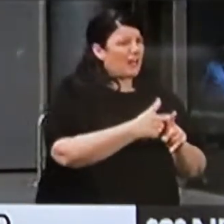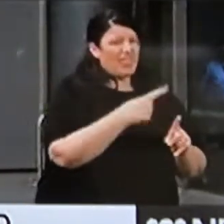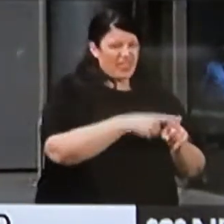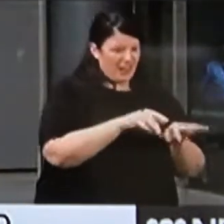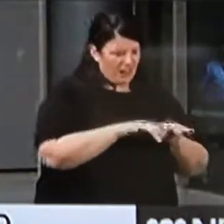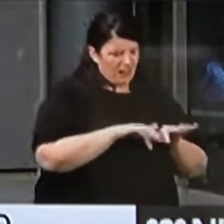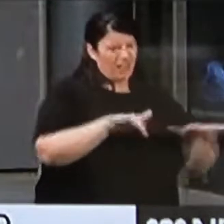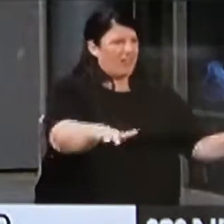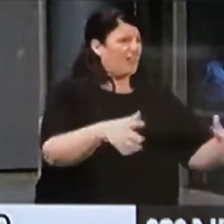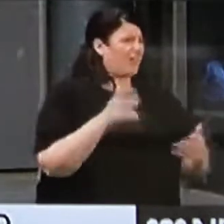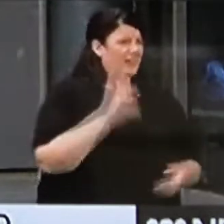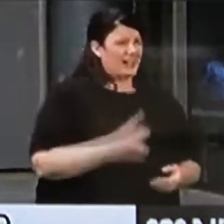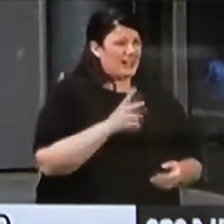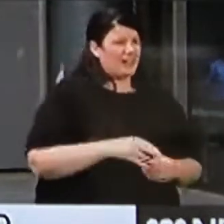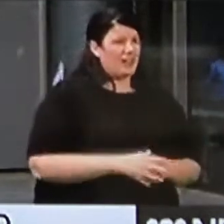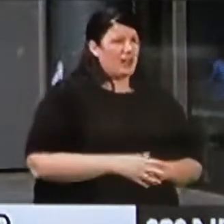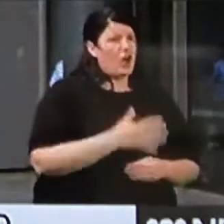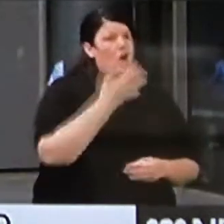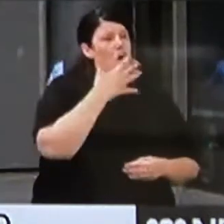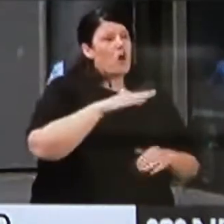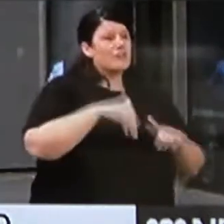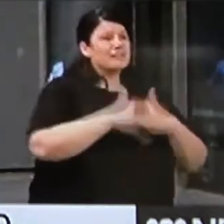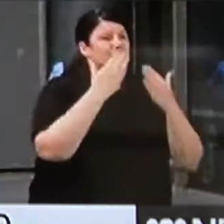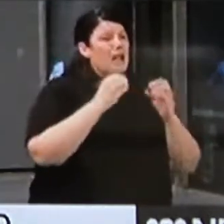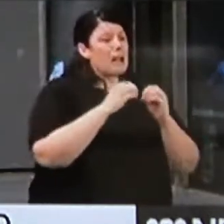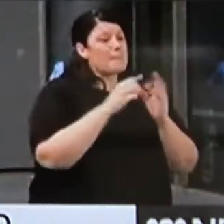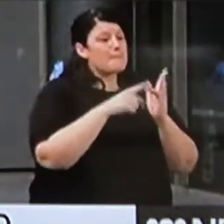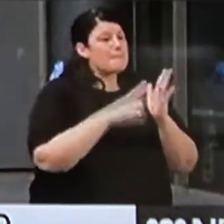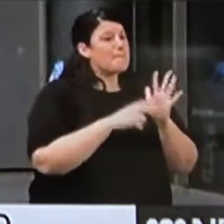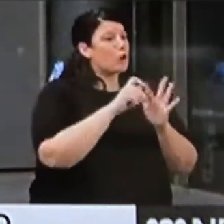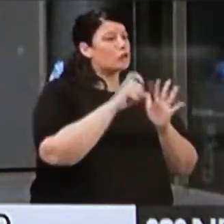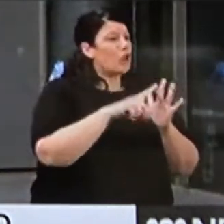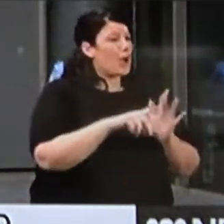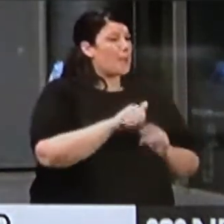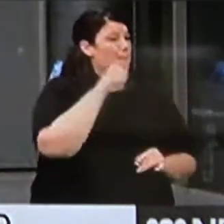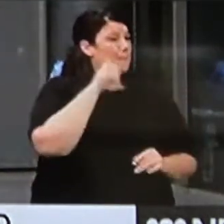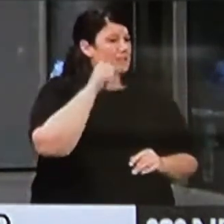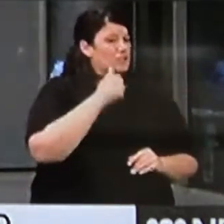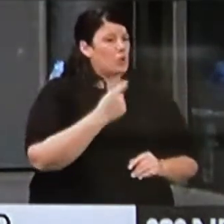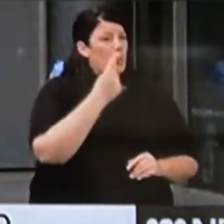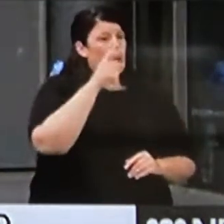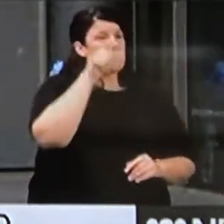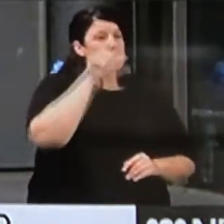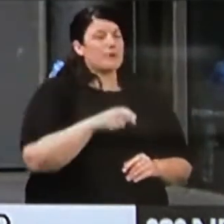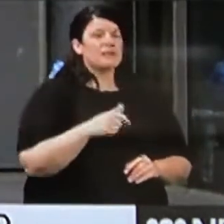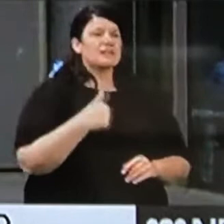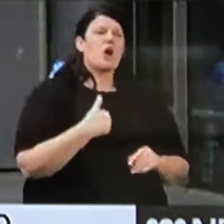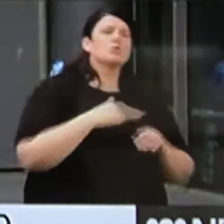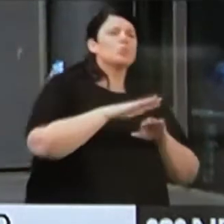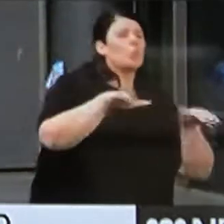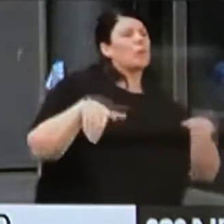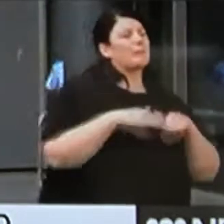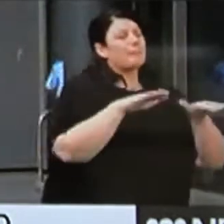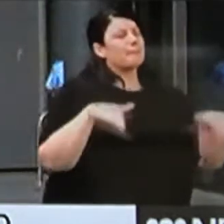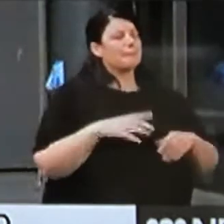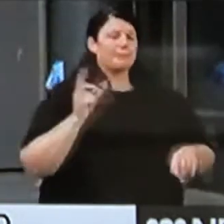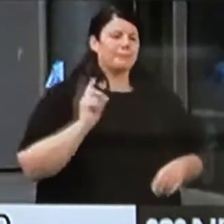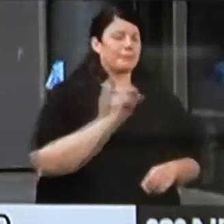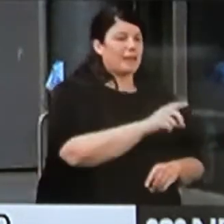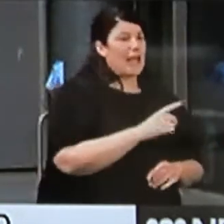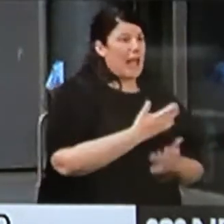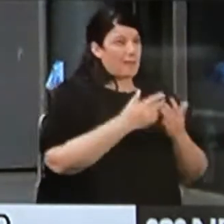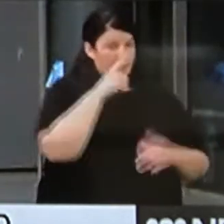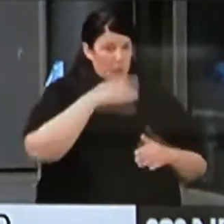where we started. On a day, hot day at Bondi Beach a couple of weekends ago, one person said they're going to go for a swim, and we ended up